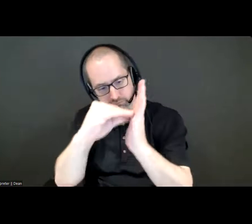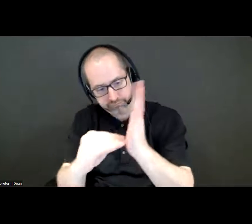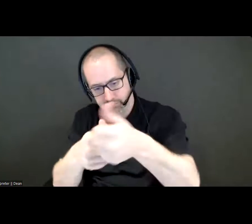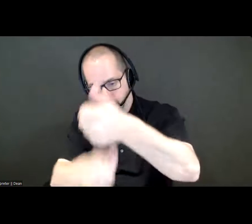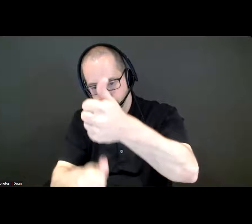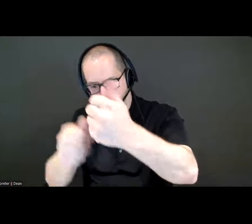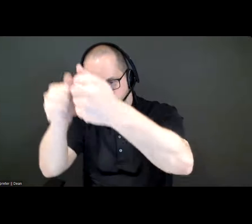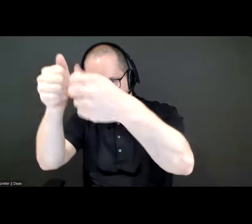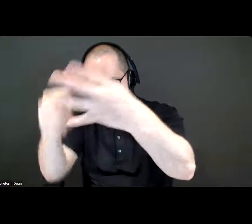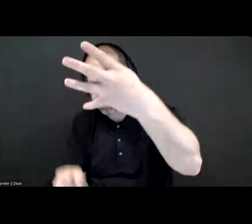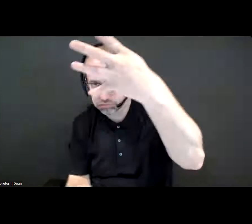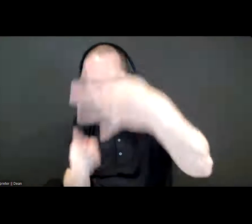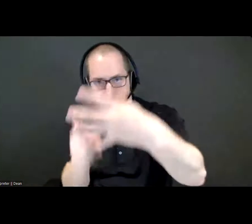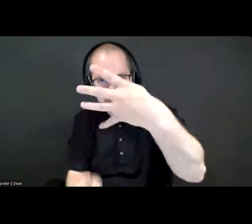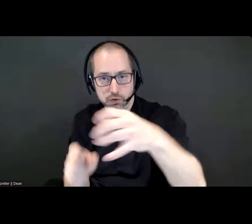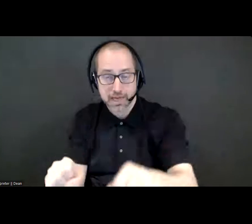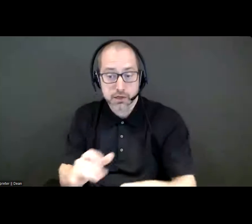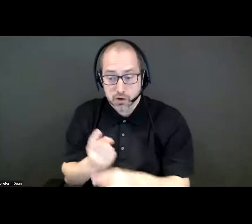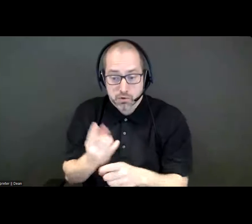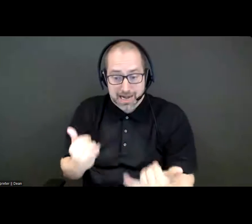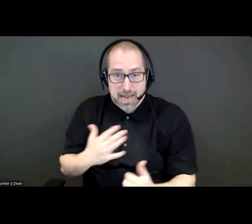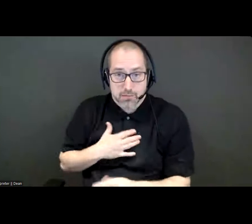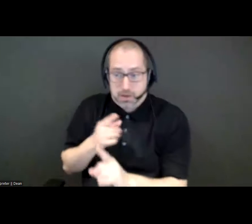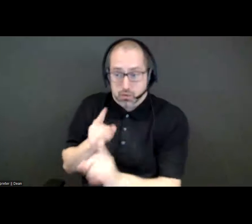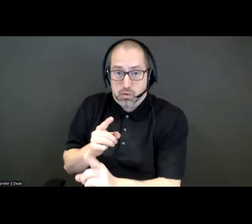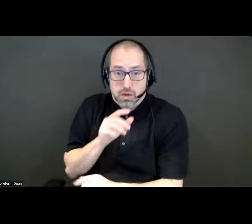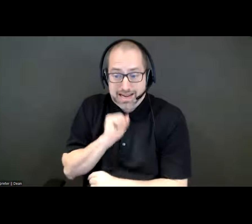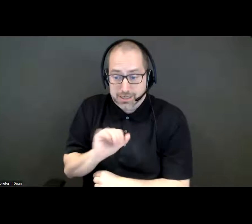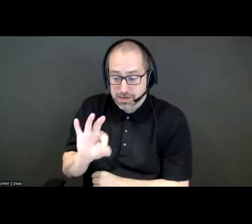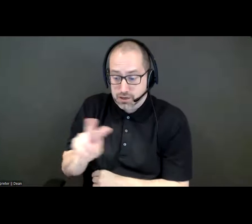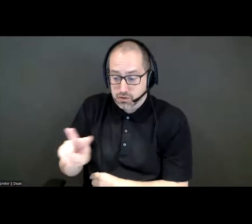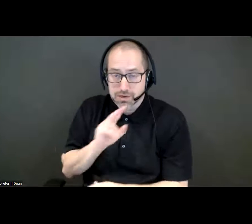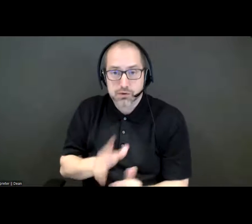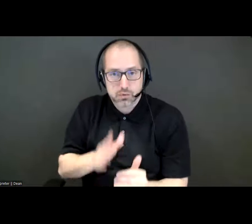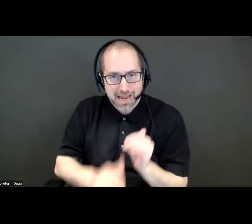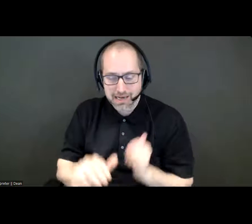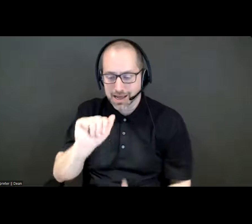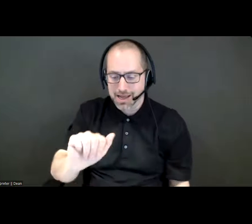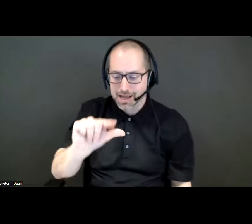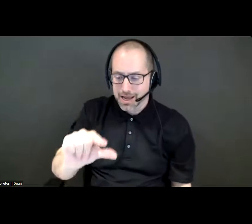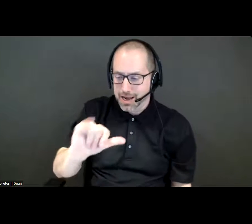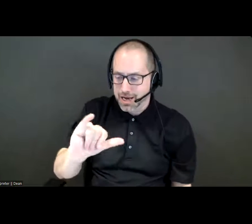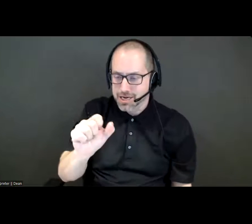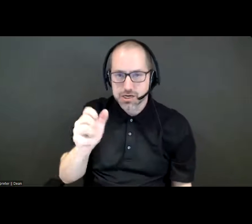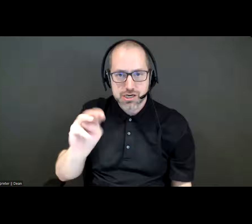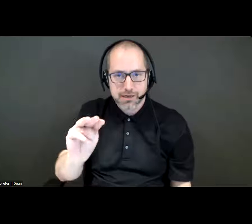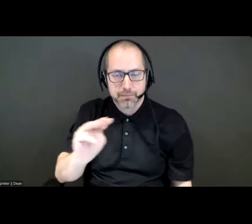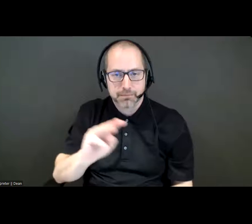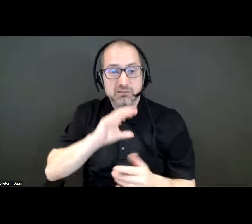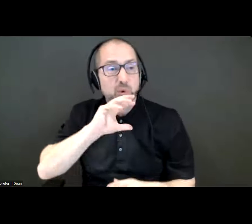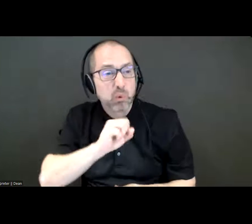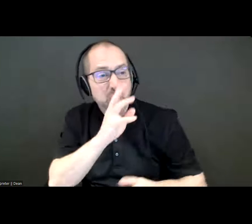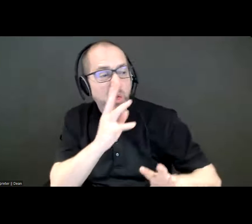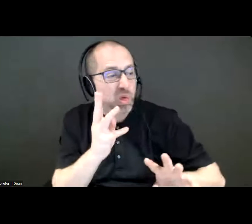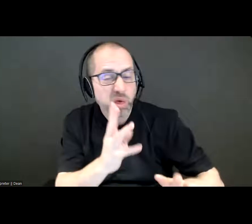age 92 is end ageism. And it wasn't mentioned in my introduction, but I actually think it's quite relevant to